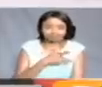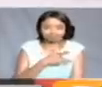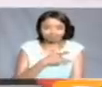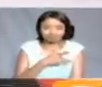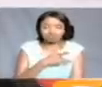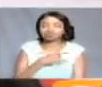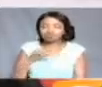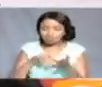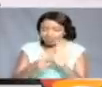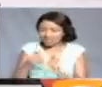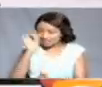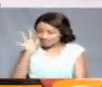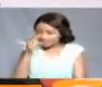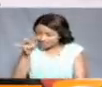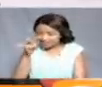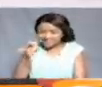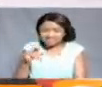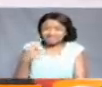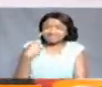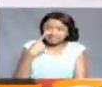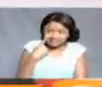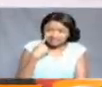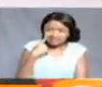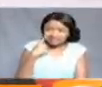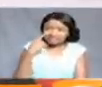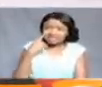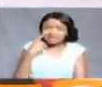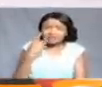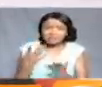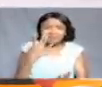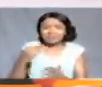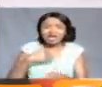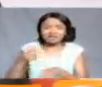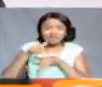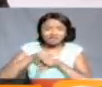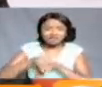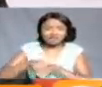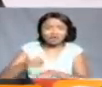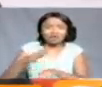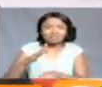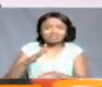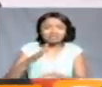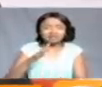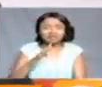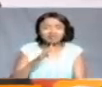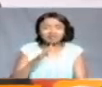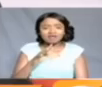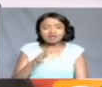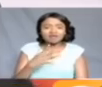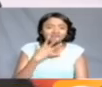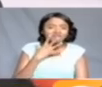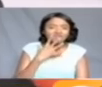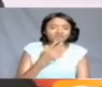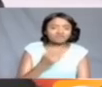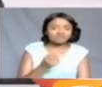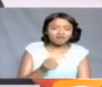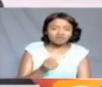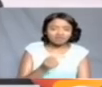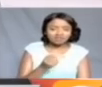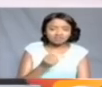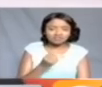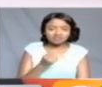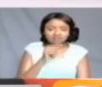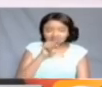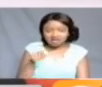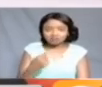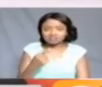know, if you have 500 followers, because we've come to see follower count doesn't really matter. You know, if you have 500 and you can